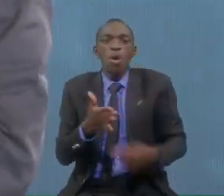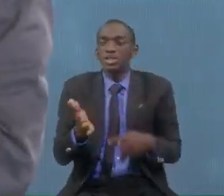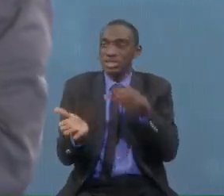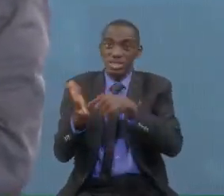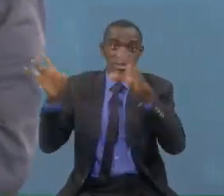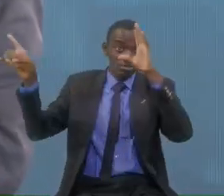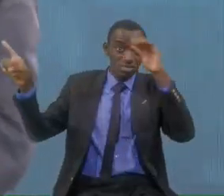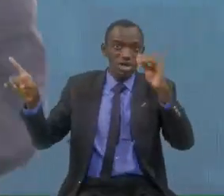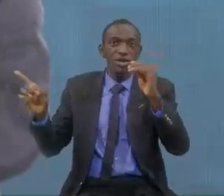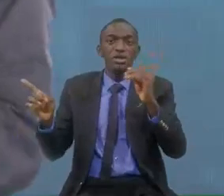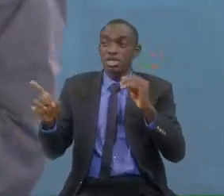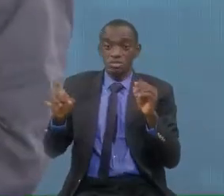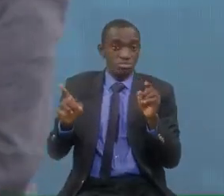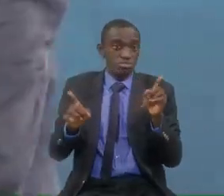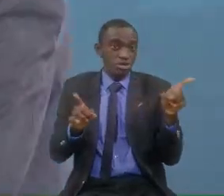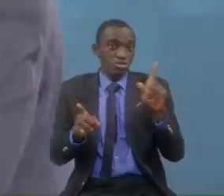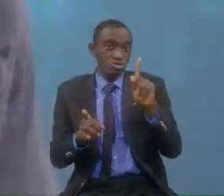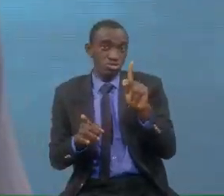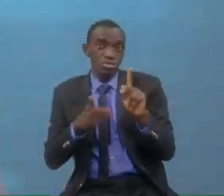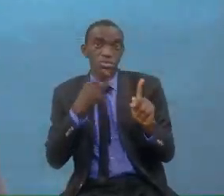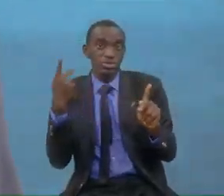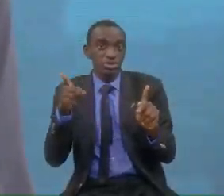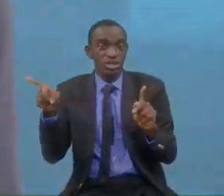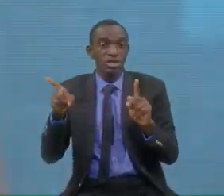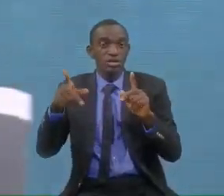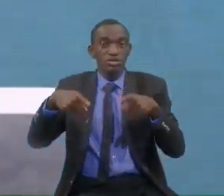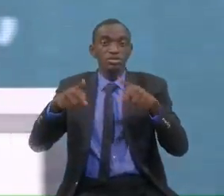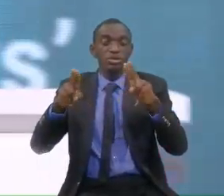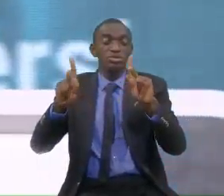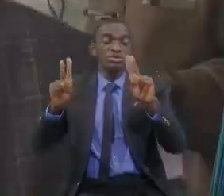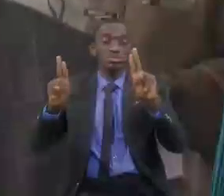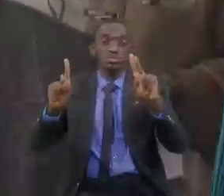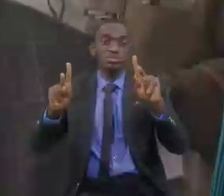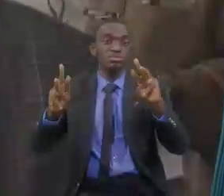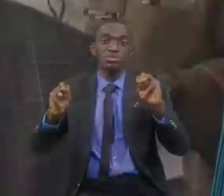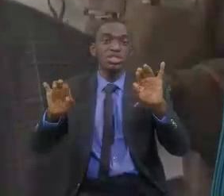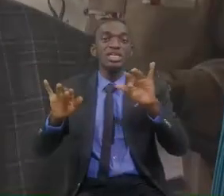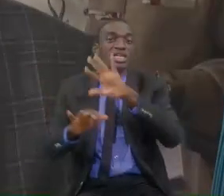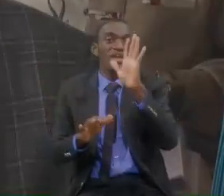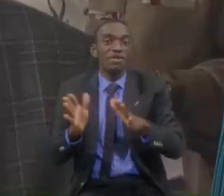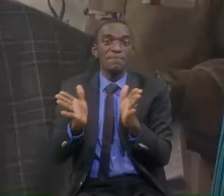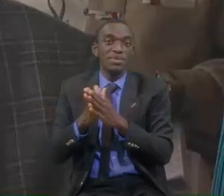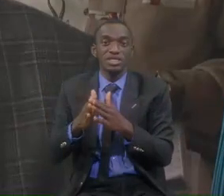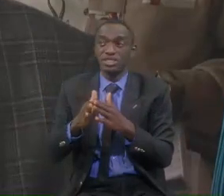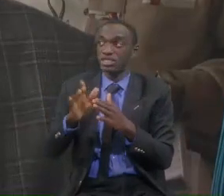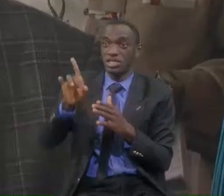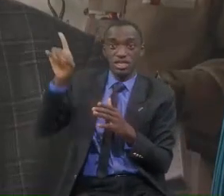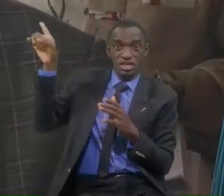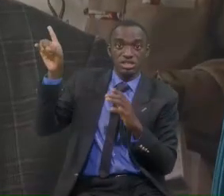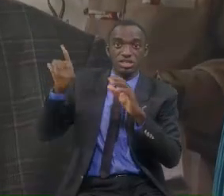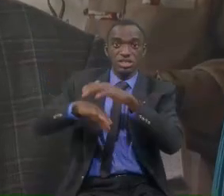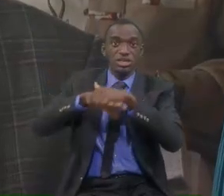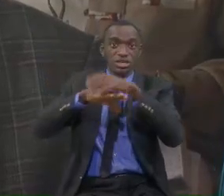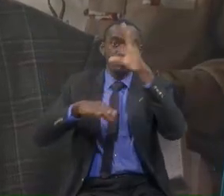will preach. And this particular night, I was there sitting at the